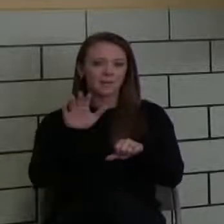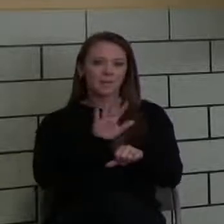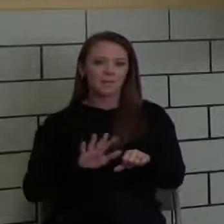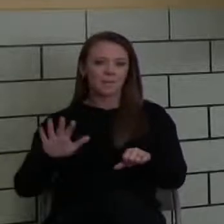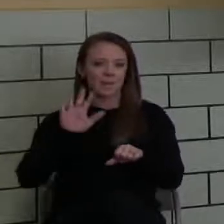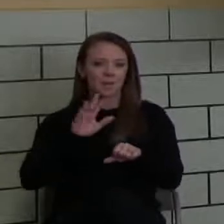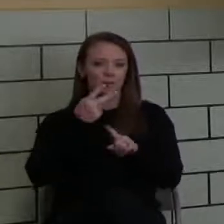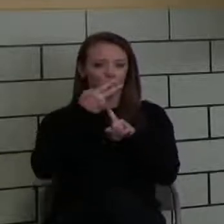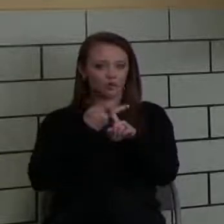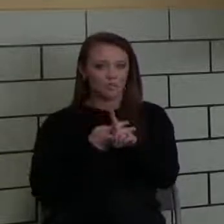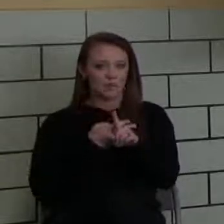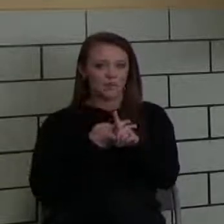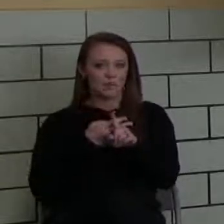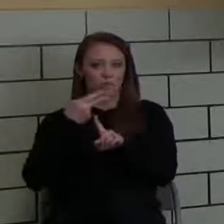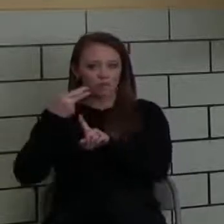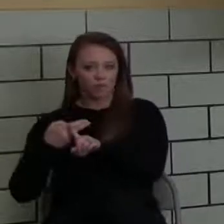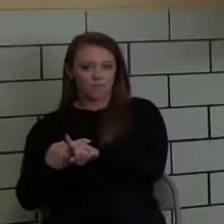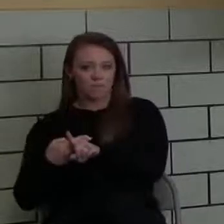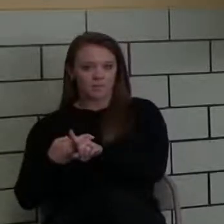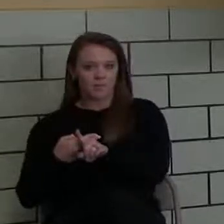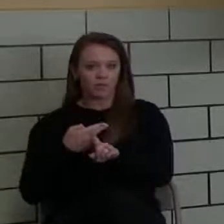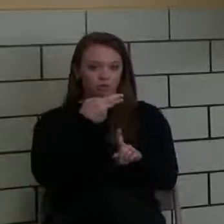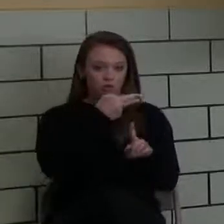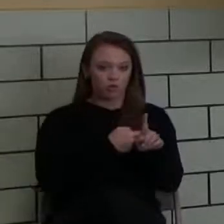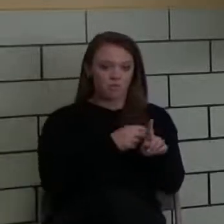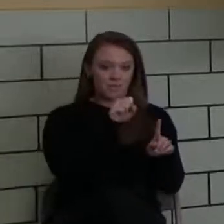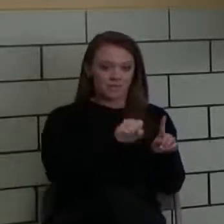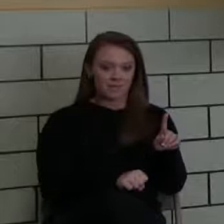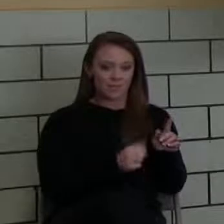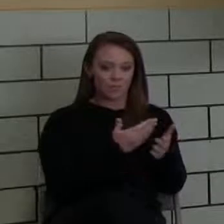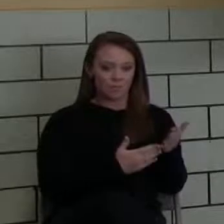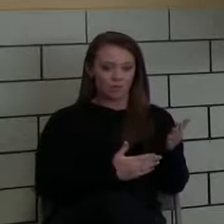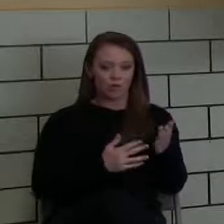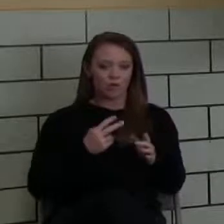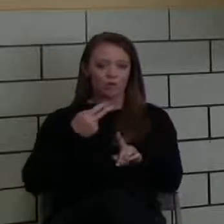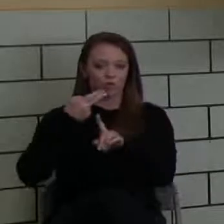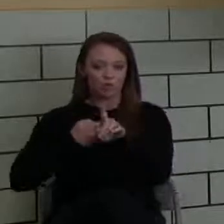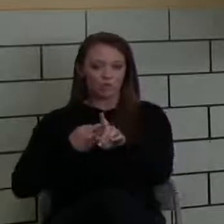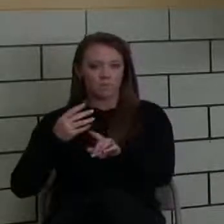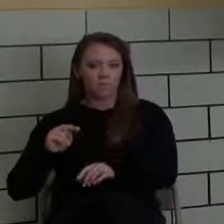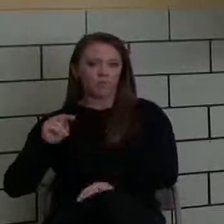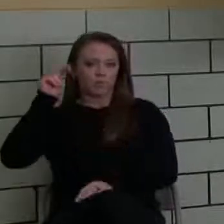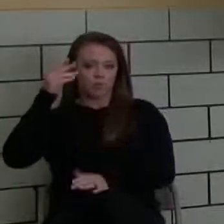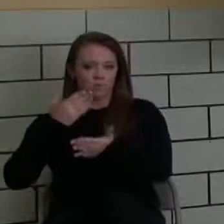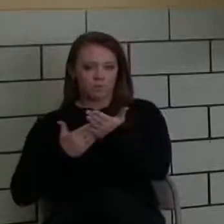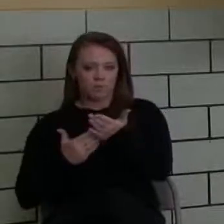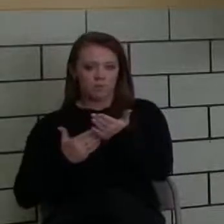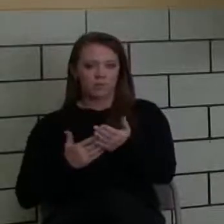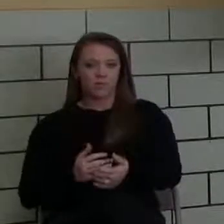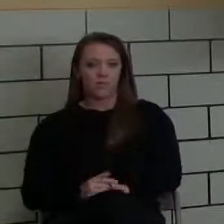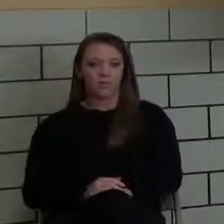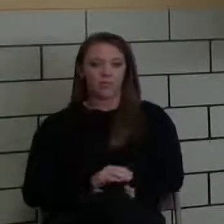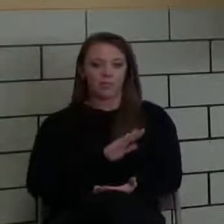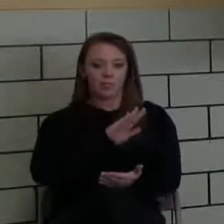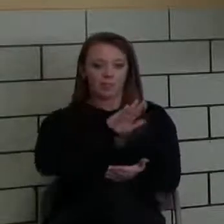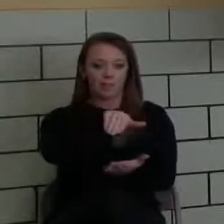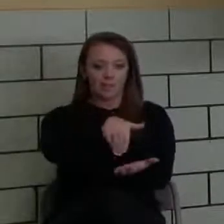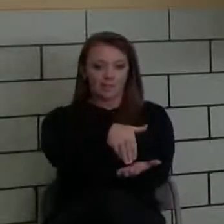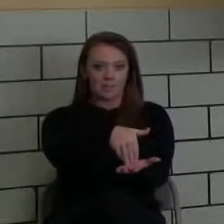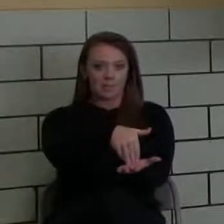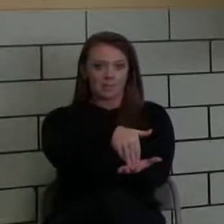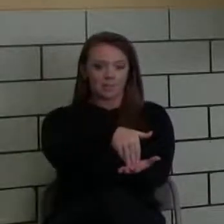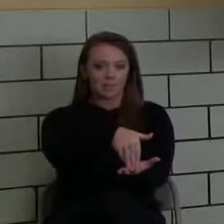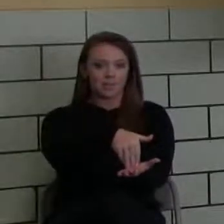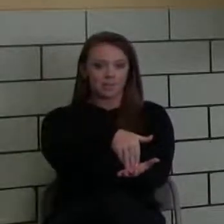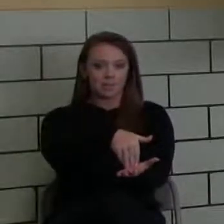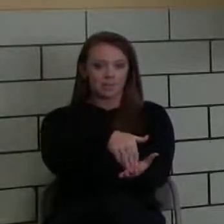do the south side of the road, 2 months to do the north side of the road. The median is